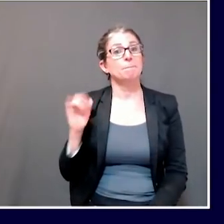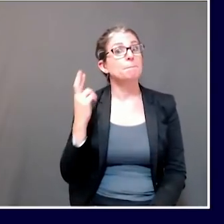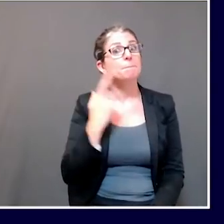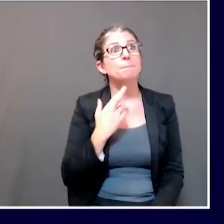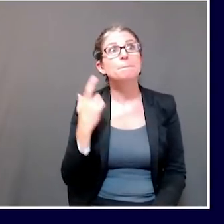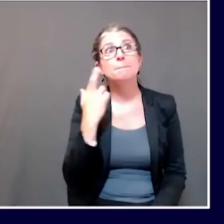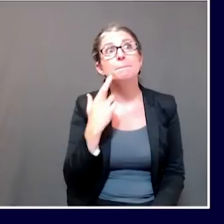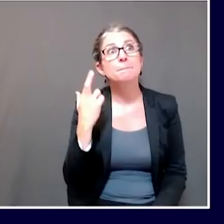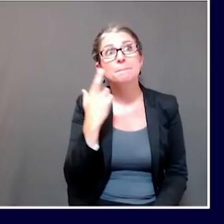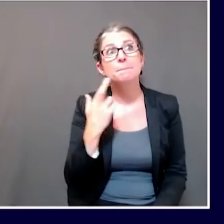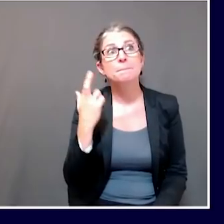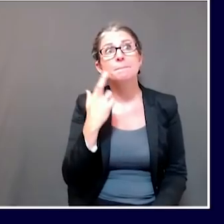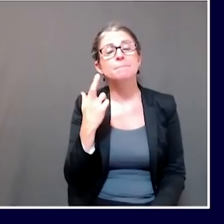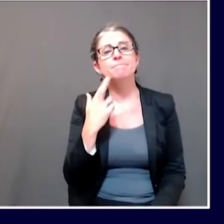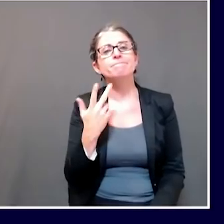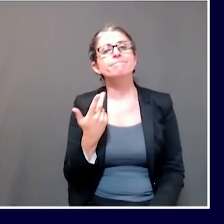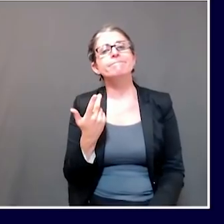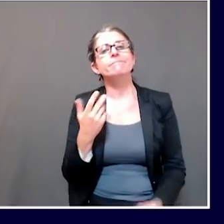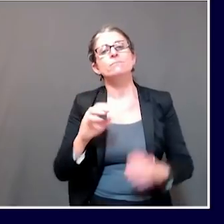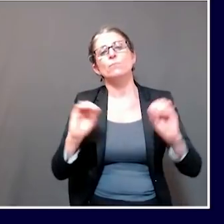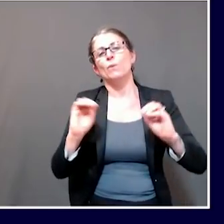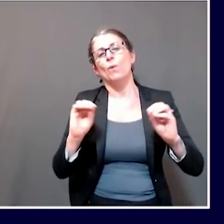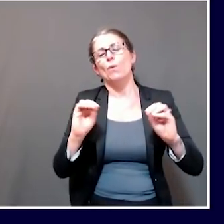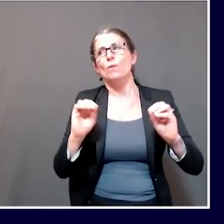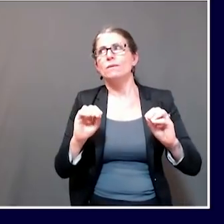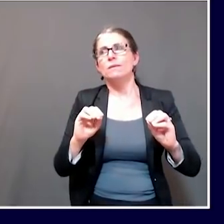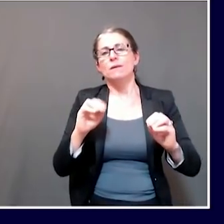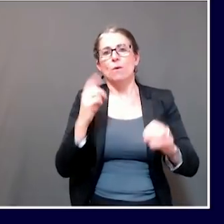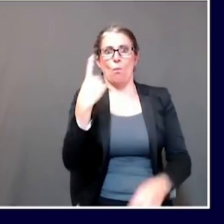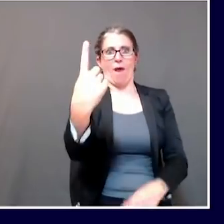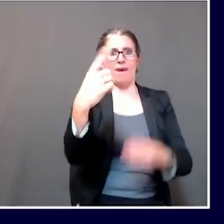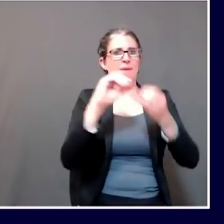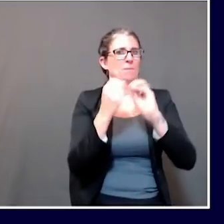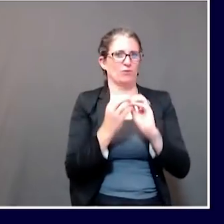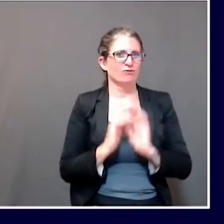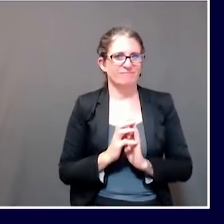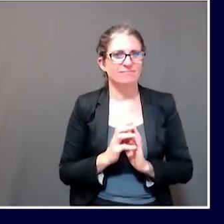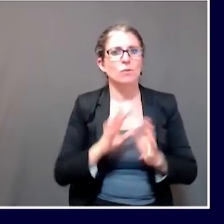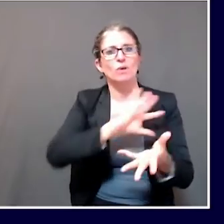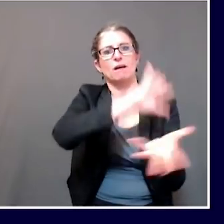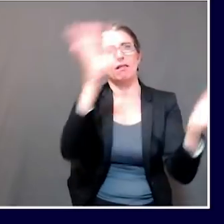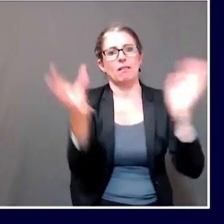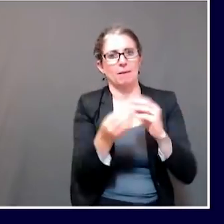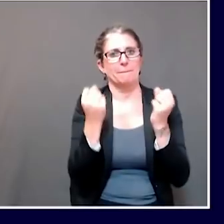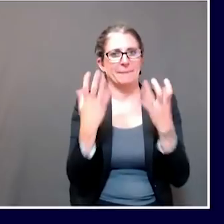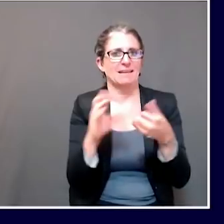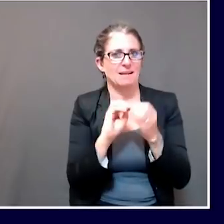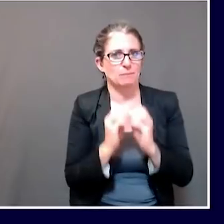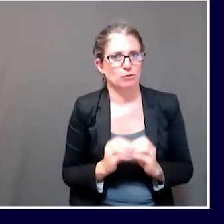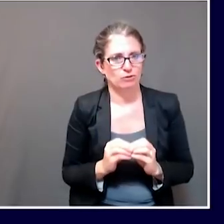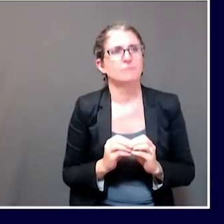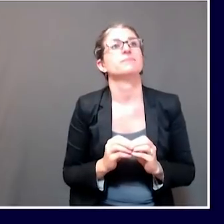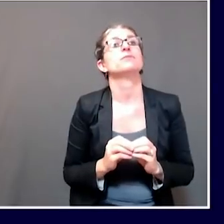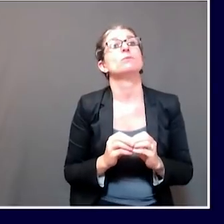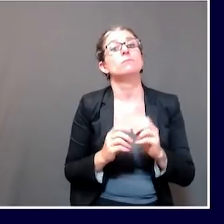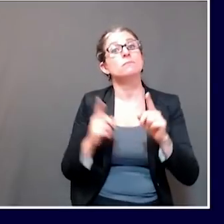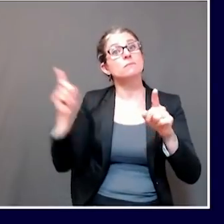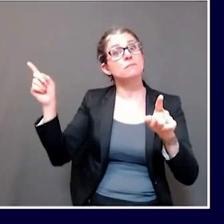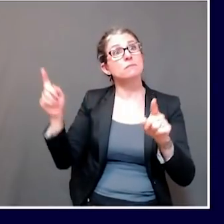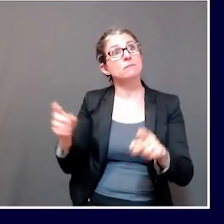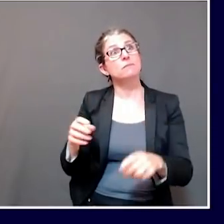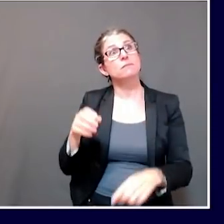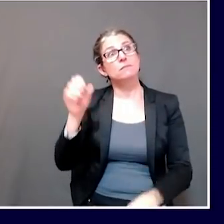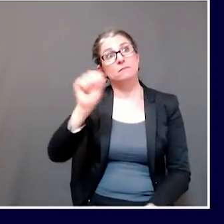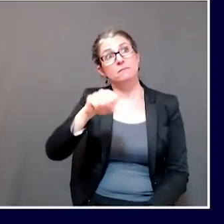complete answers, but I think in part what's going on is a much, much more stringent travel restrictions. It's just